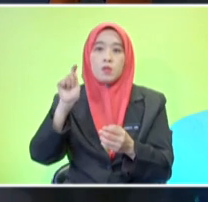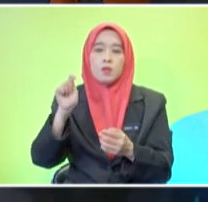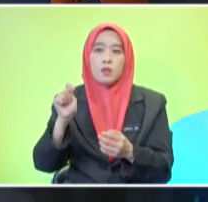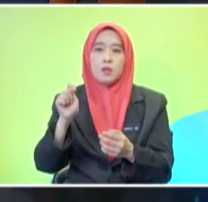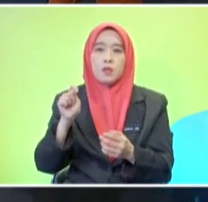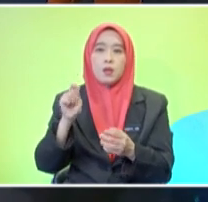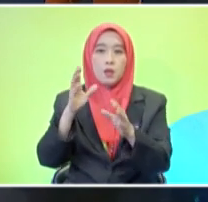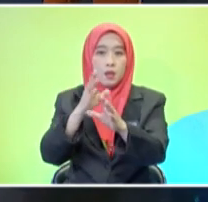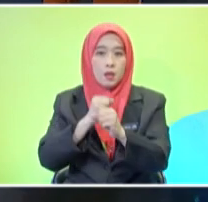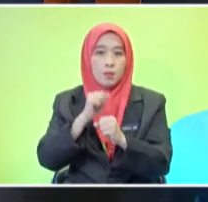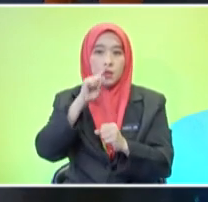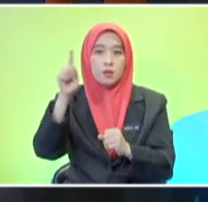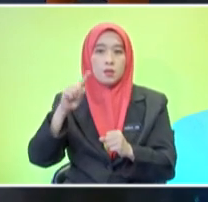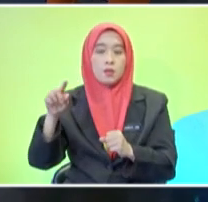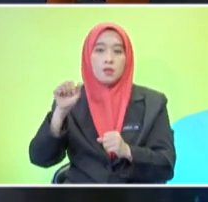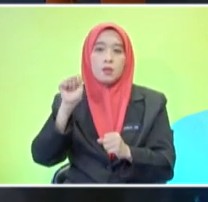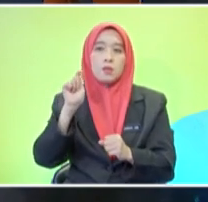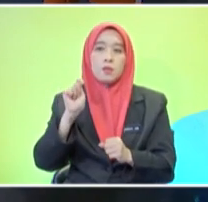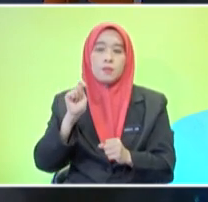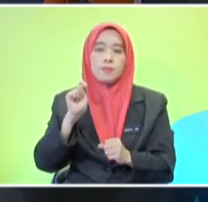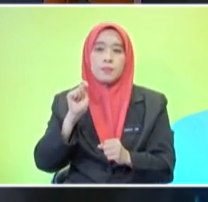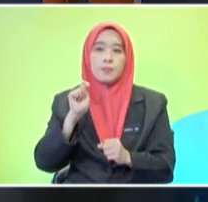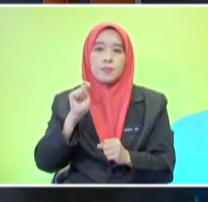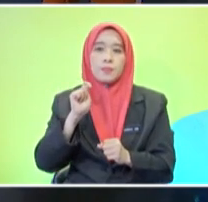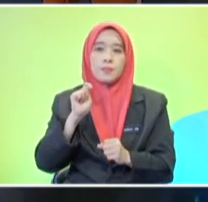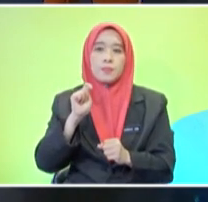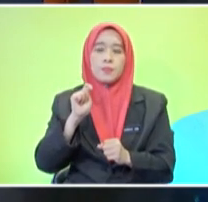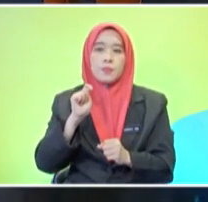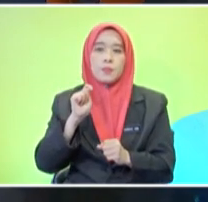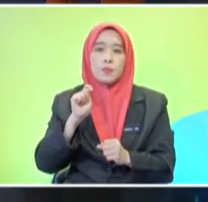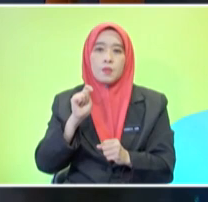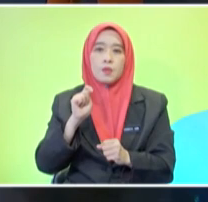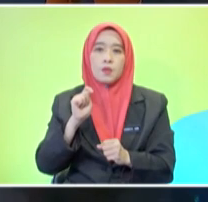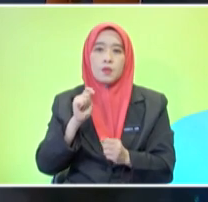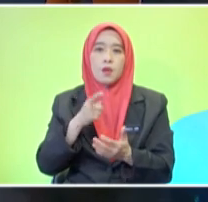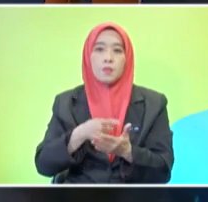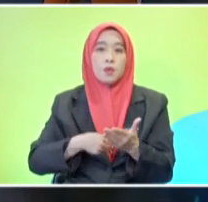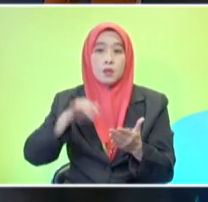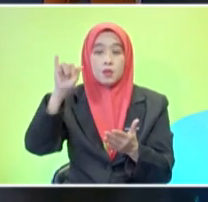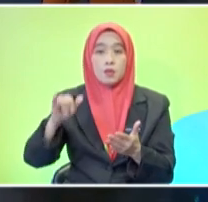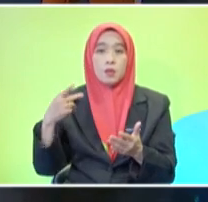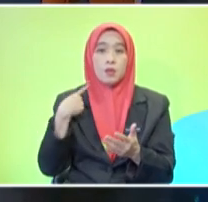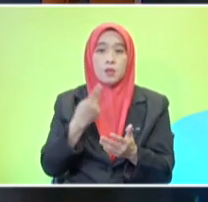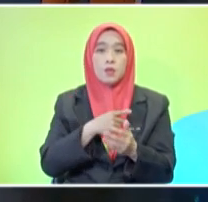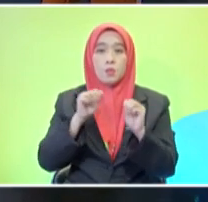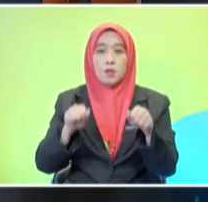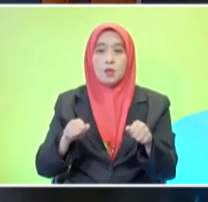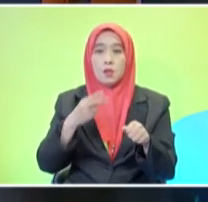And perhaps, Mr. Q, for this segment, you can give a bit of a summary of what we've learned. Mm-hmm. Okay. From